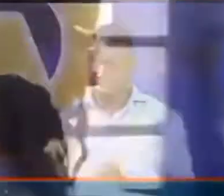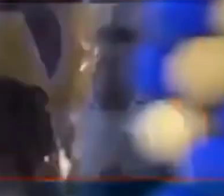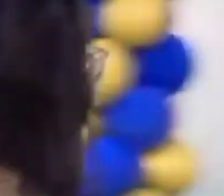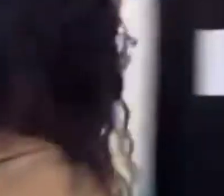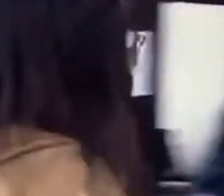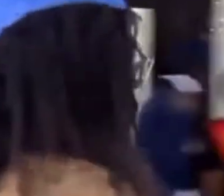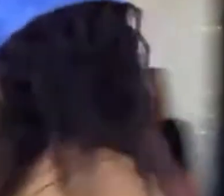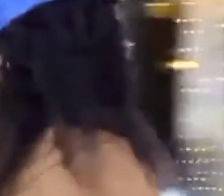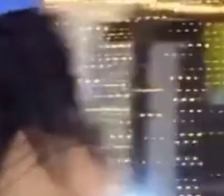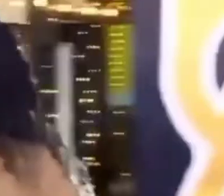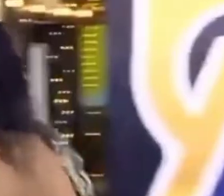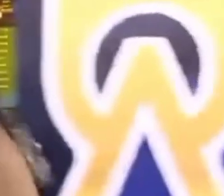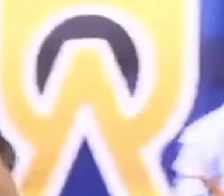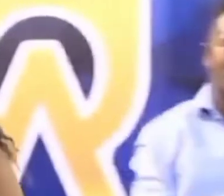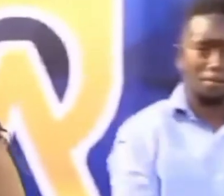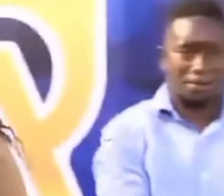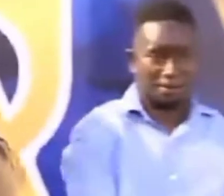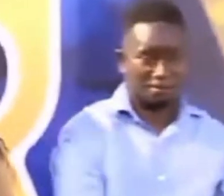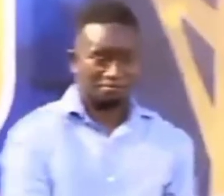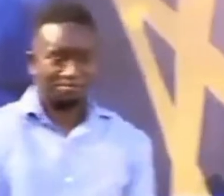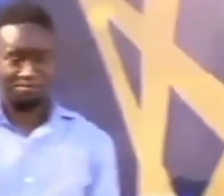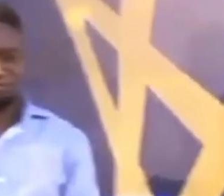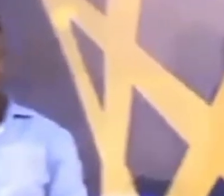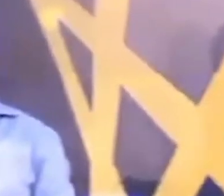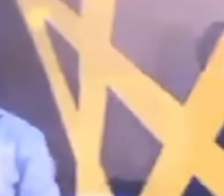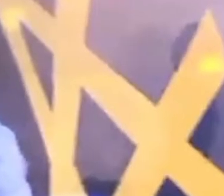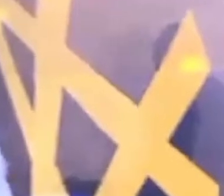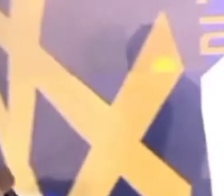And I welcome, give your remarks, and then